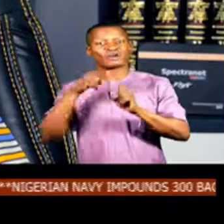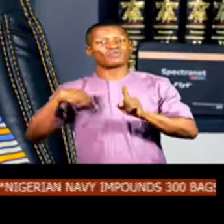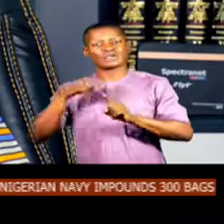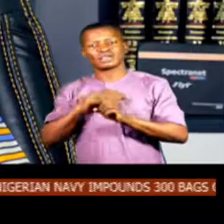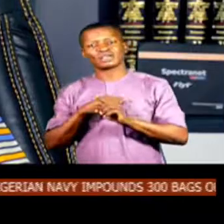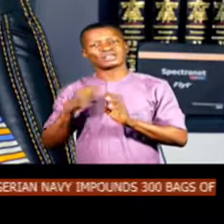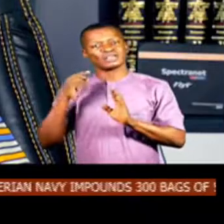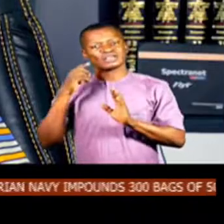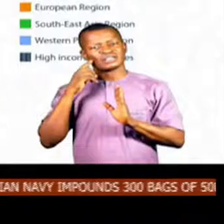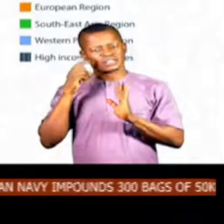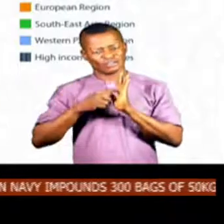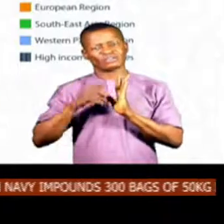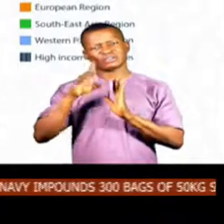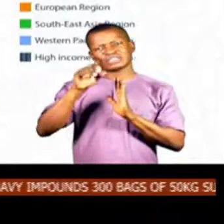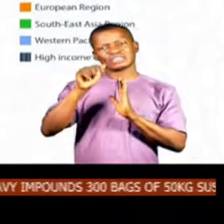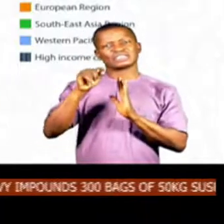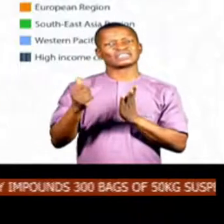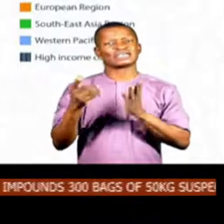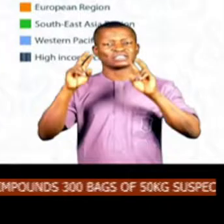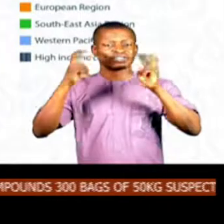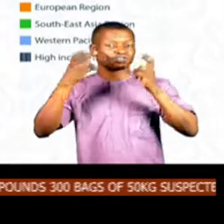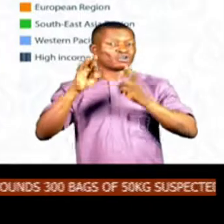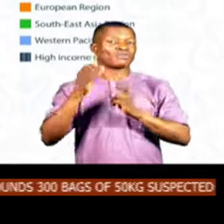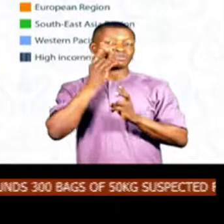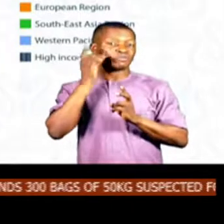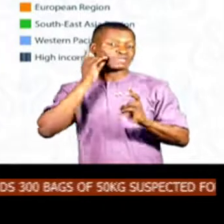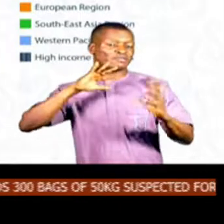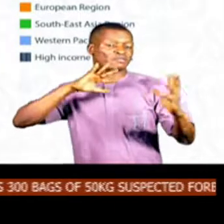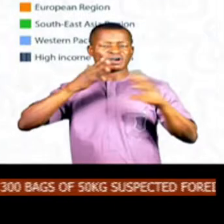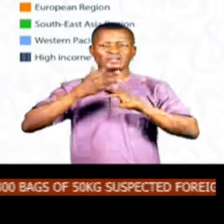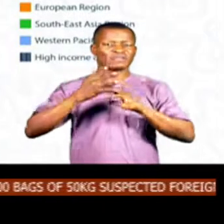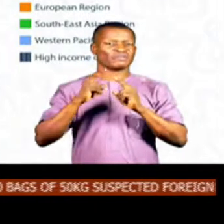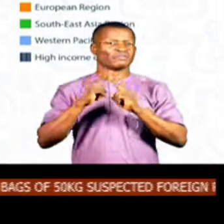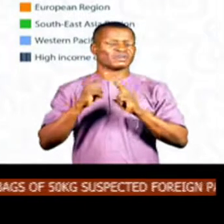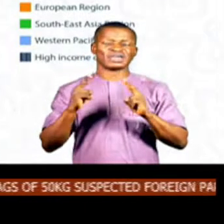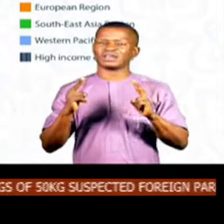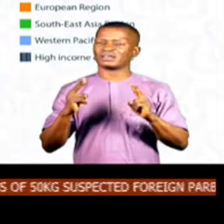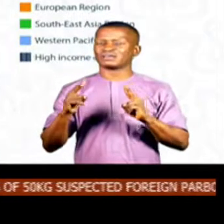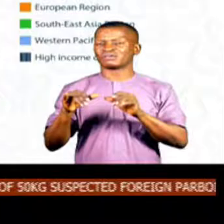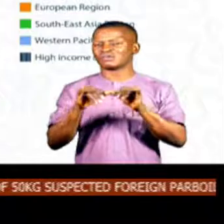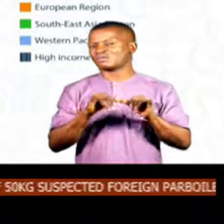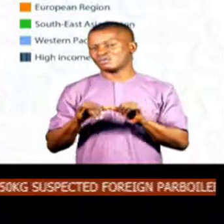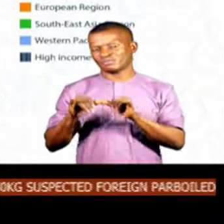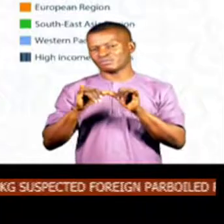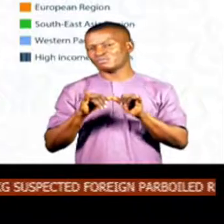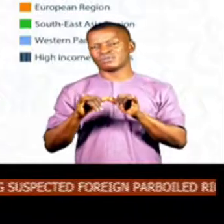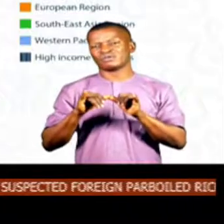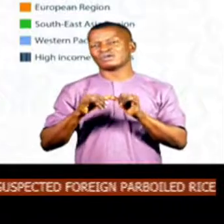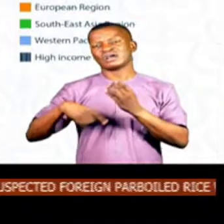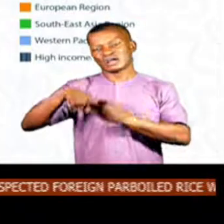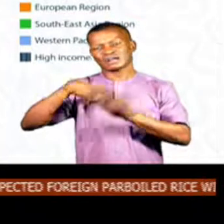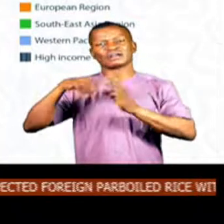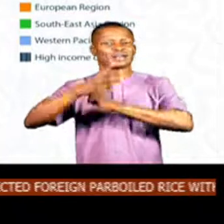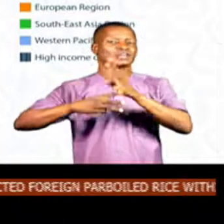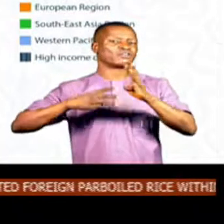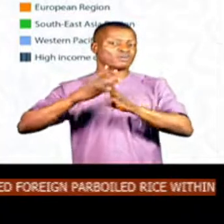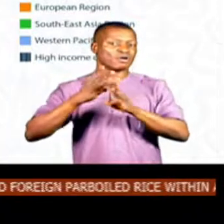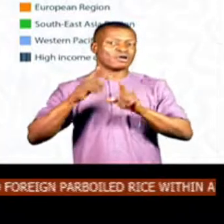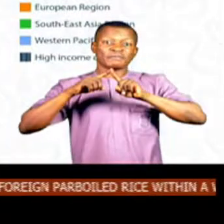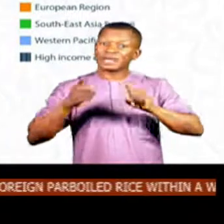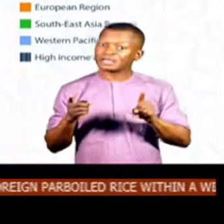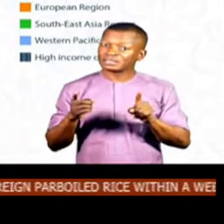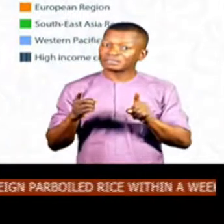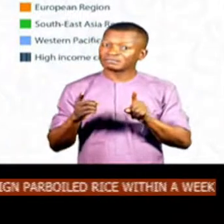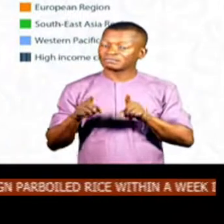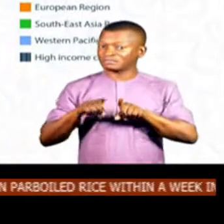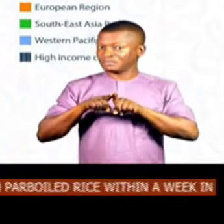at statistics, the issue of domestic violence is something that is common all around the world. But the difference